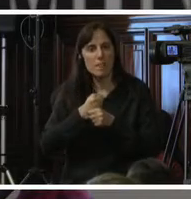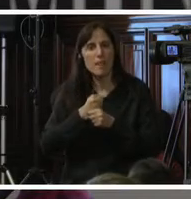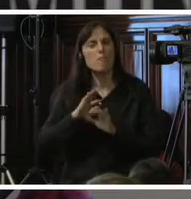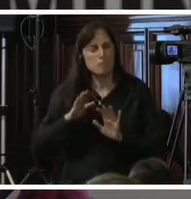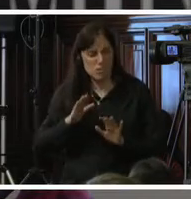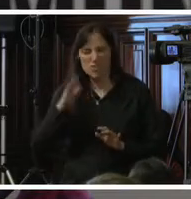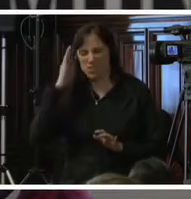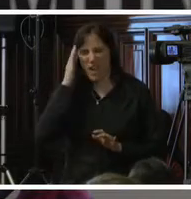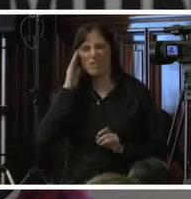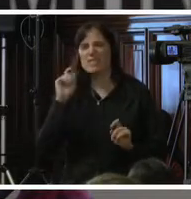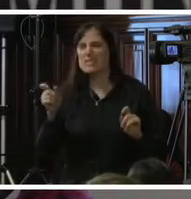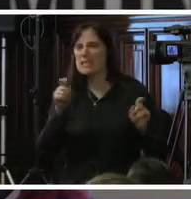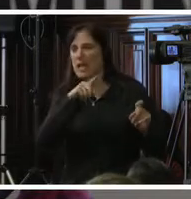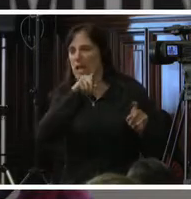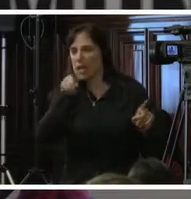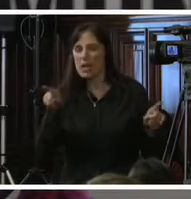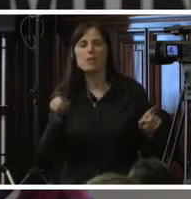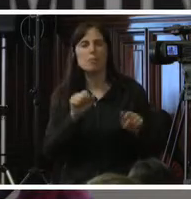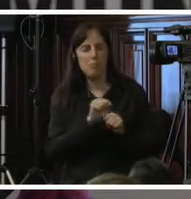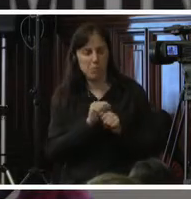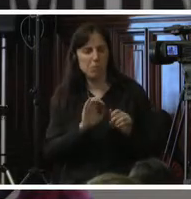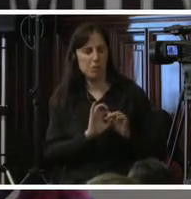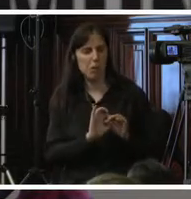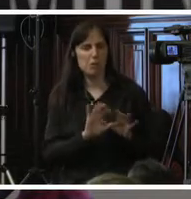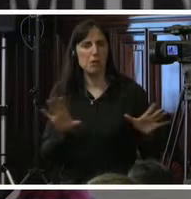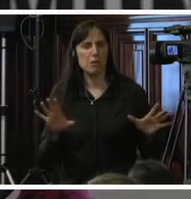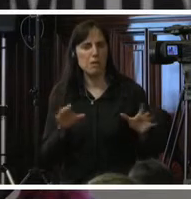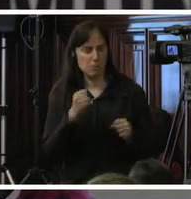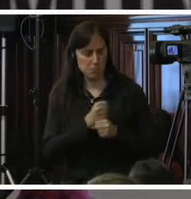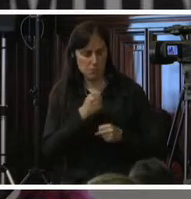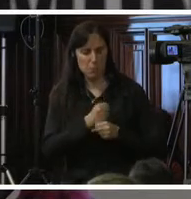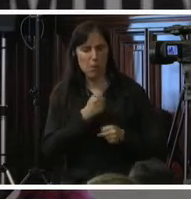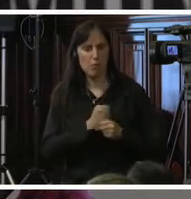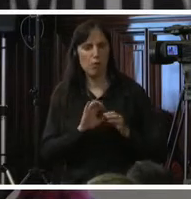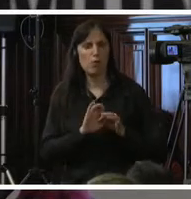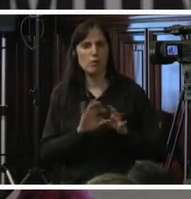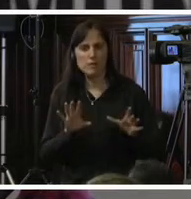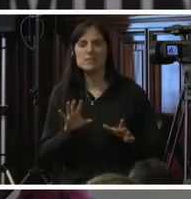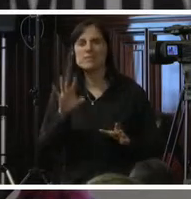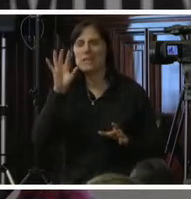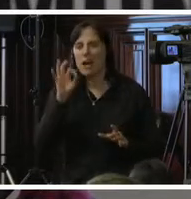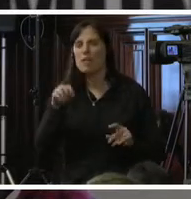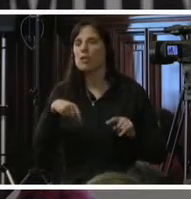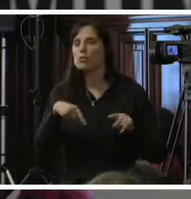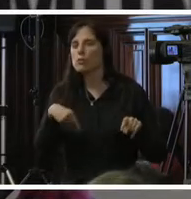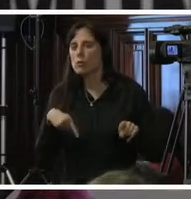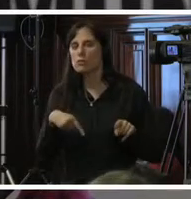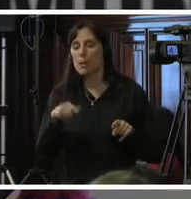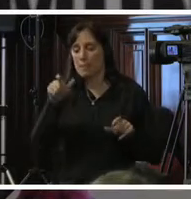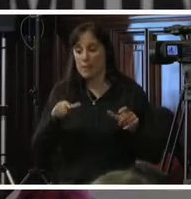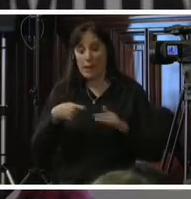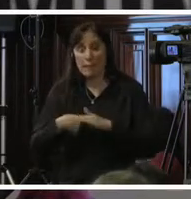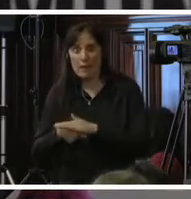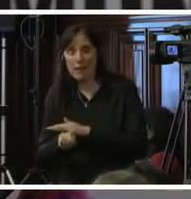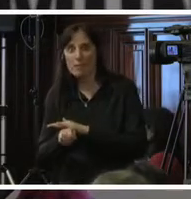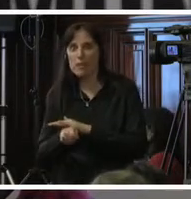freely, but they know where the traffickers were keeping their victims. But the police never asked them. Rather than